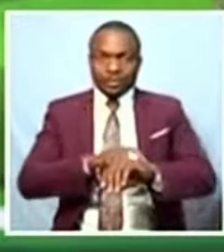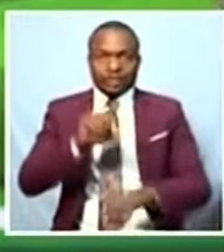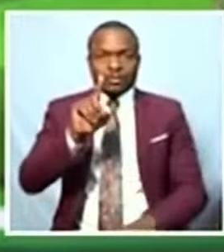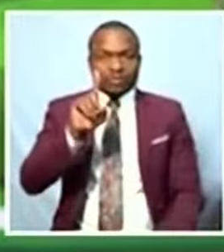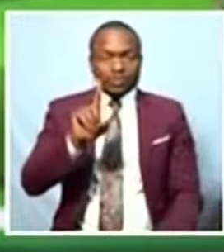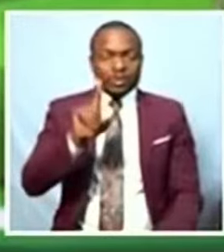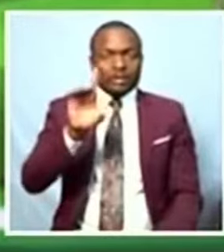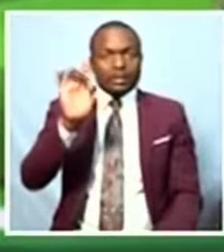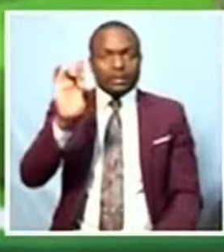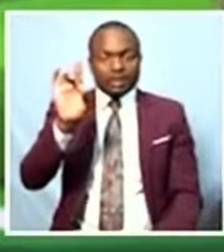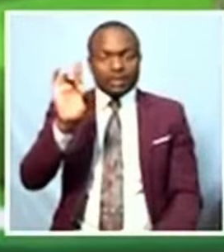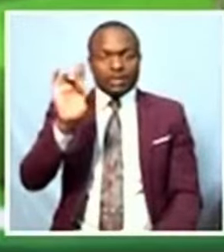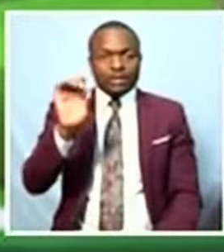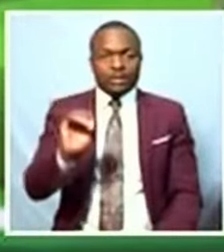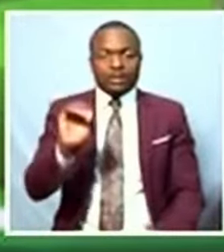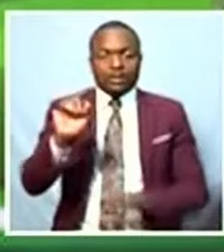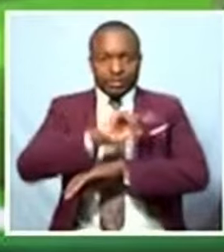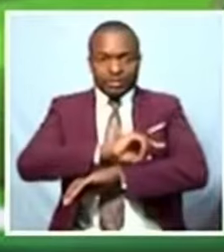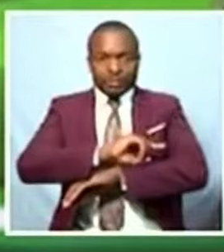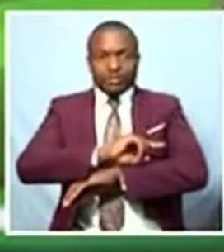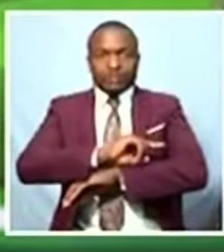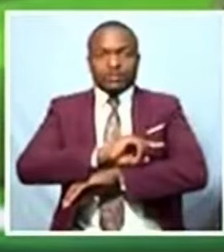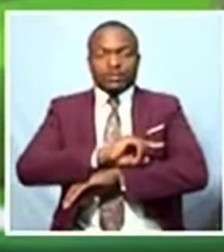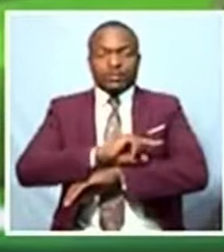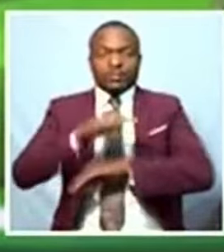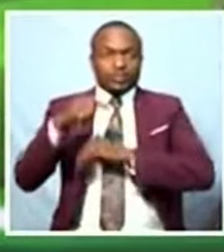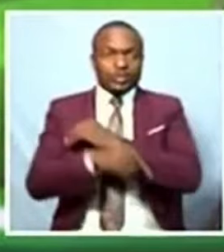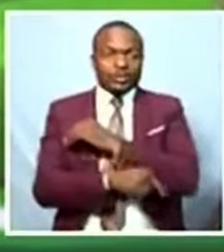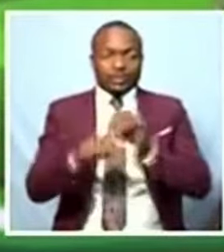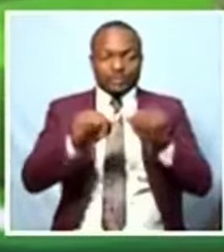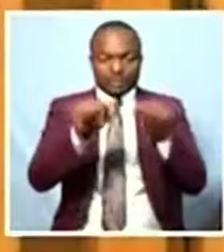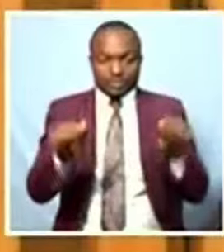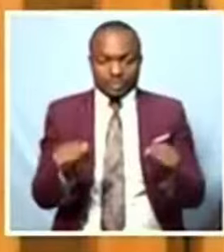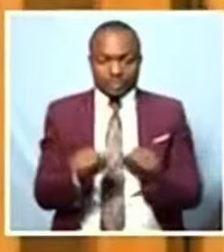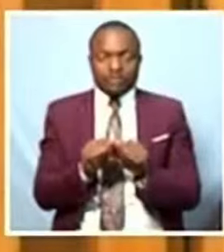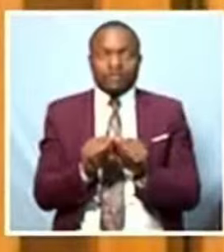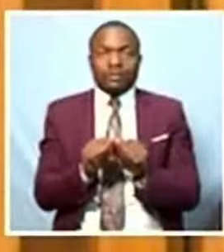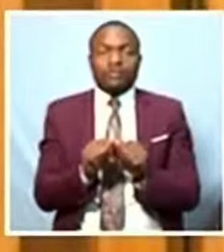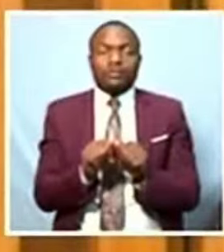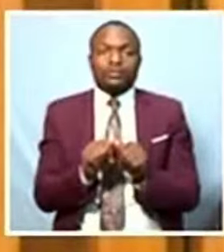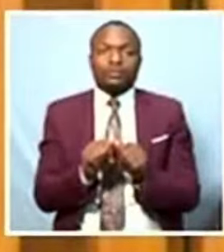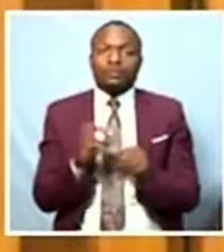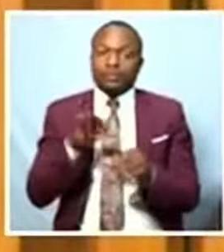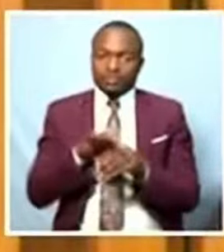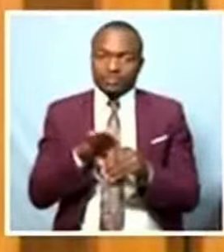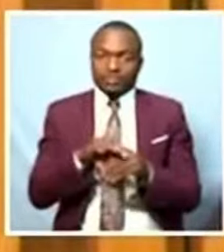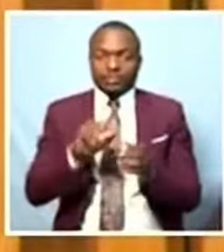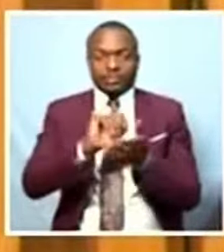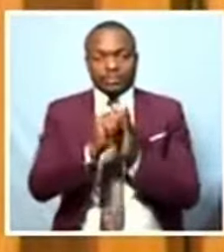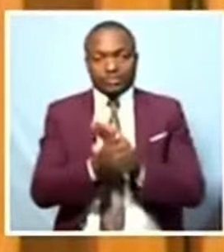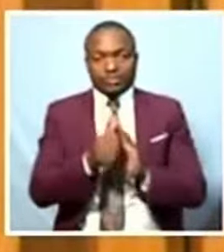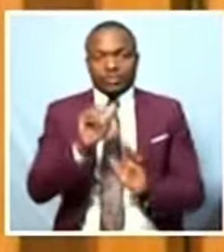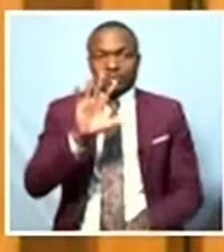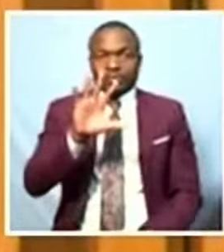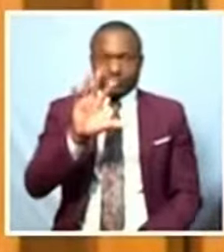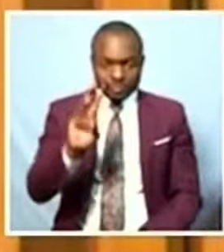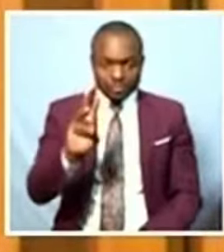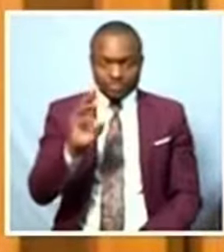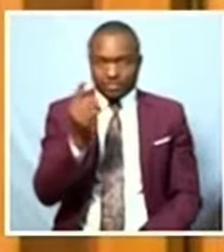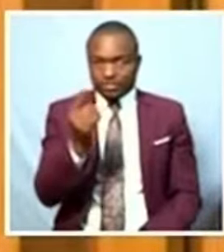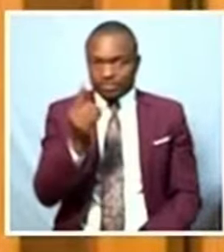108-day period that precedes a general election. He further stated that as per Article 56(1),